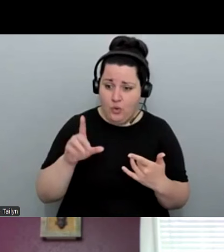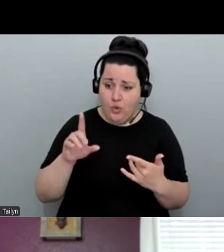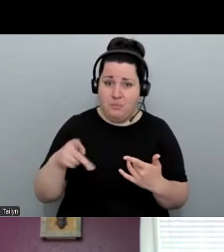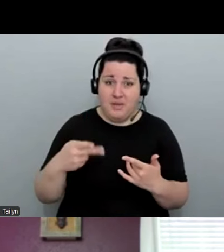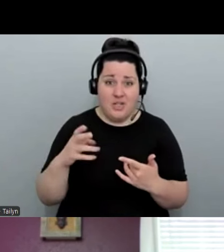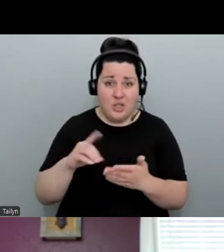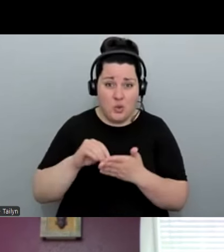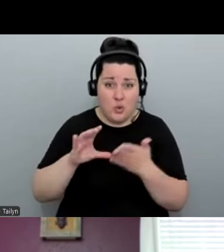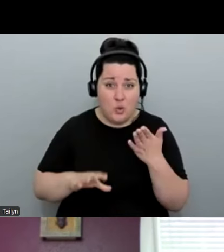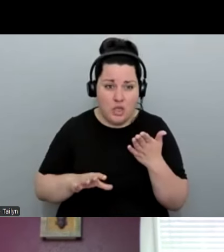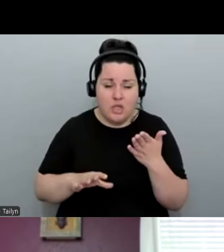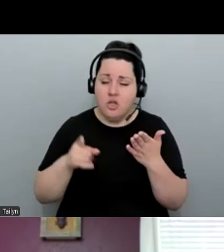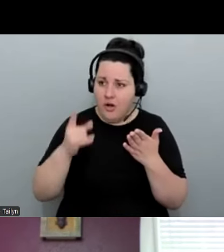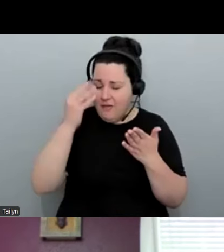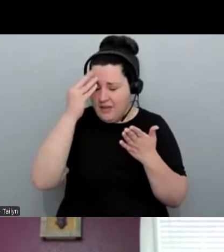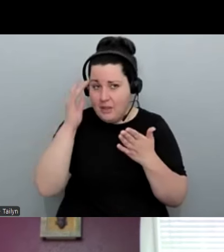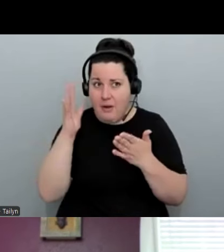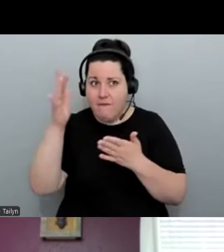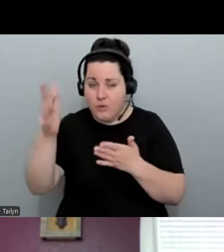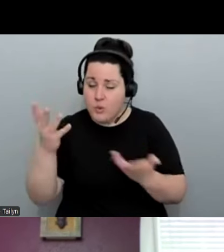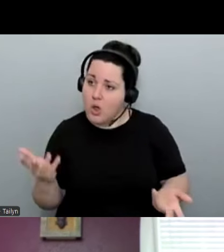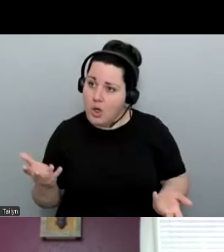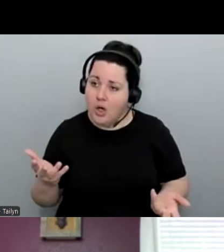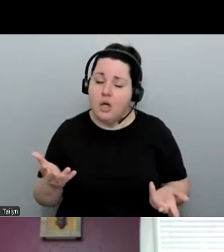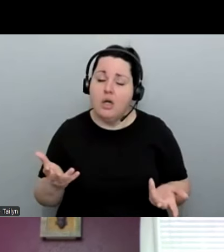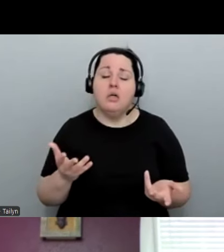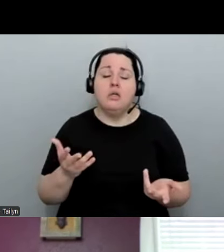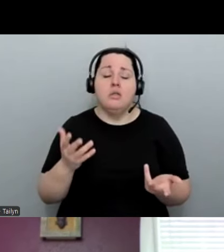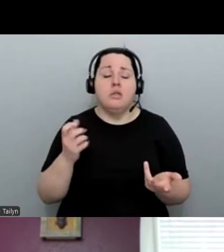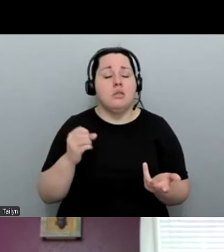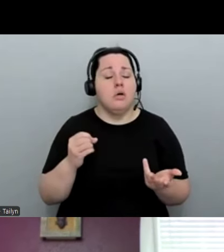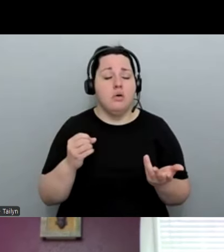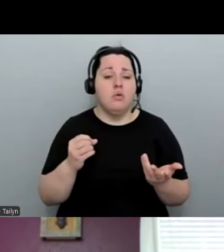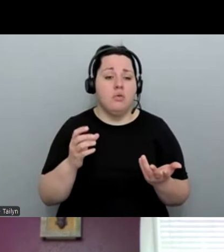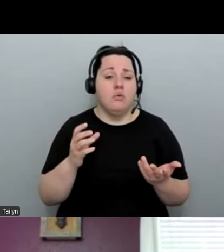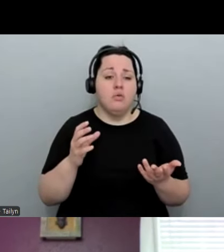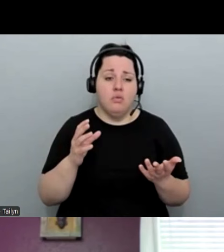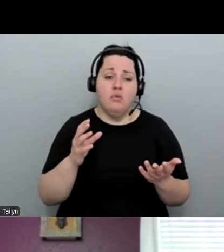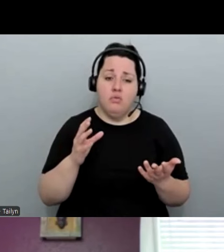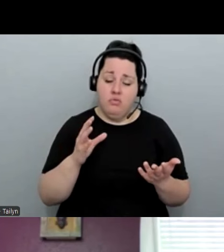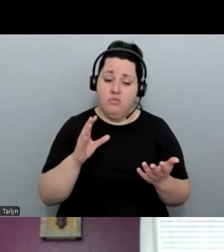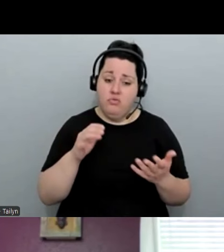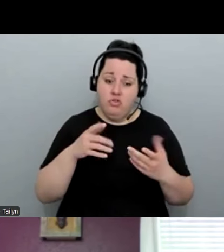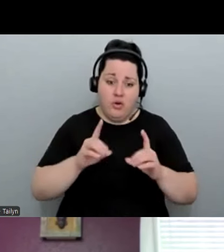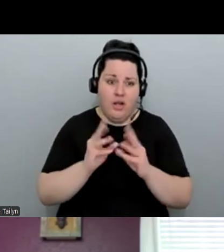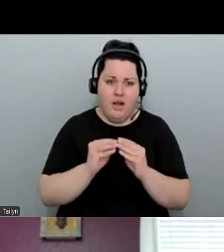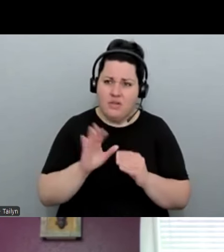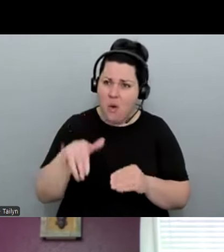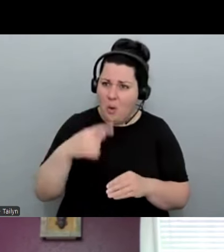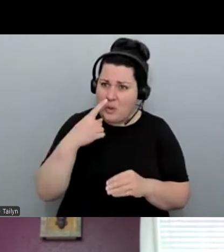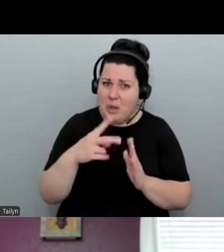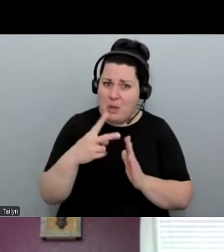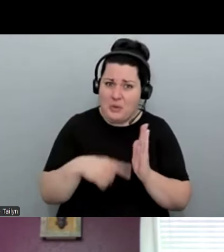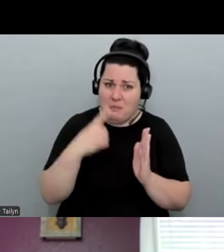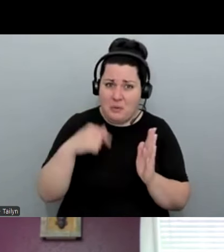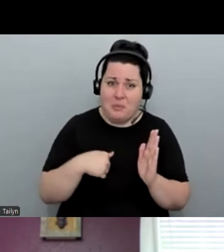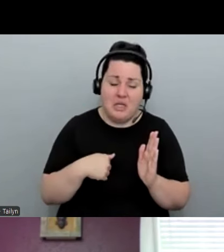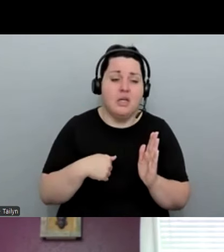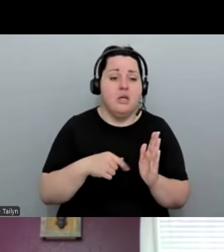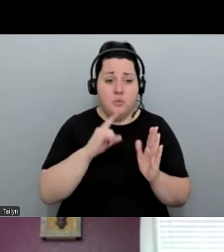student and you're thinking this far into the future. And so, you know, that's the time when you're at a conference. Hey, could you read over this for me? Those are